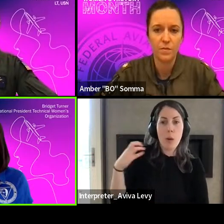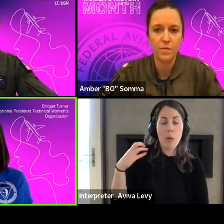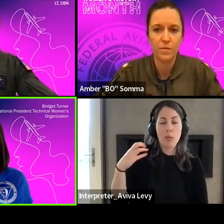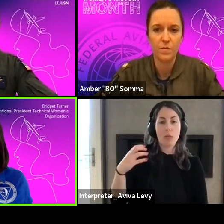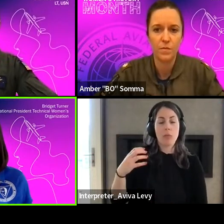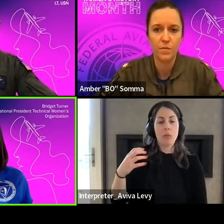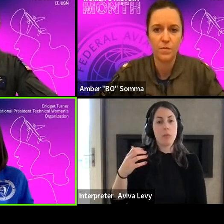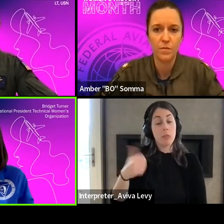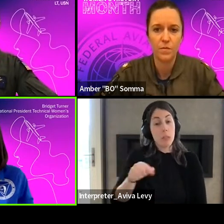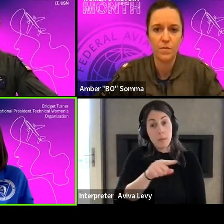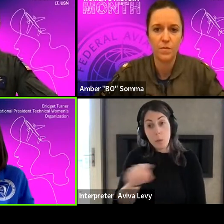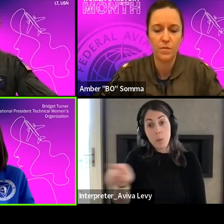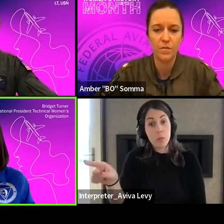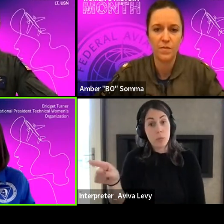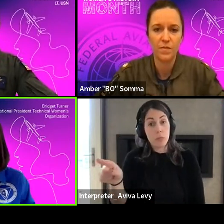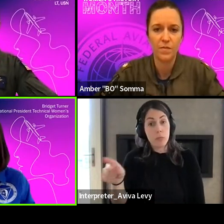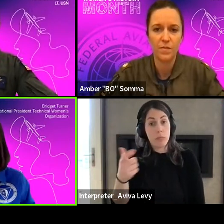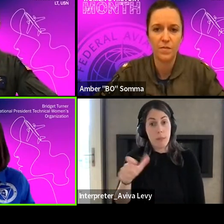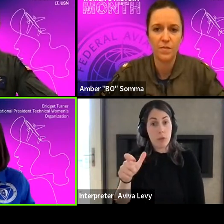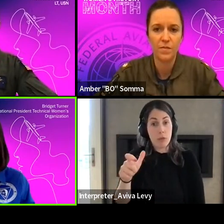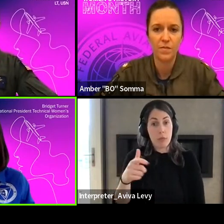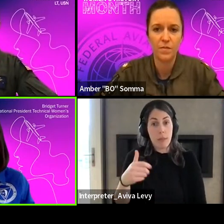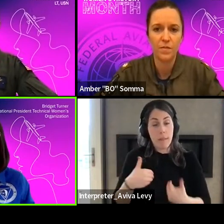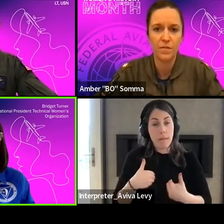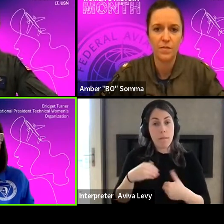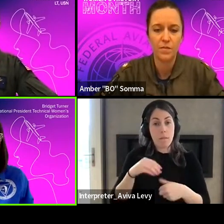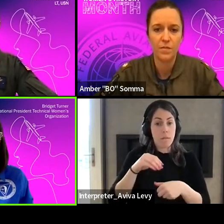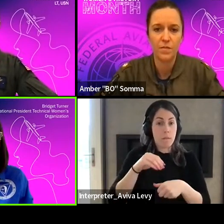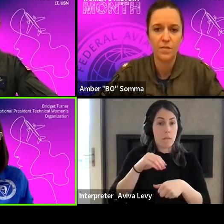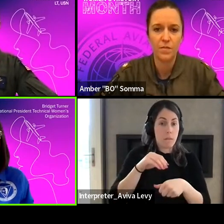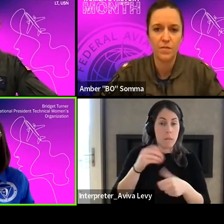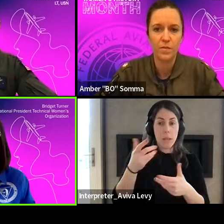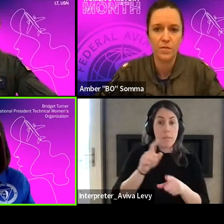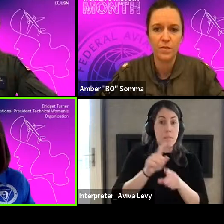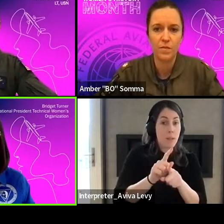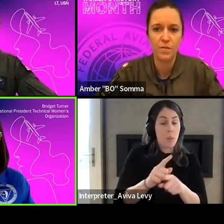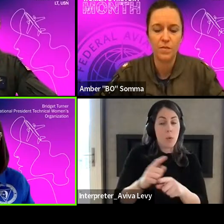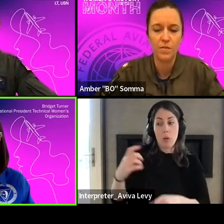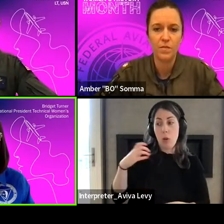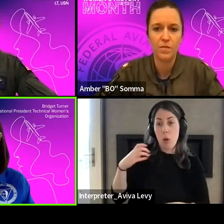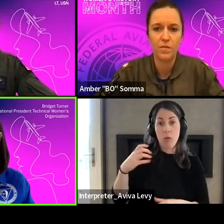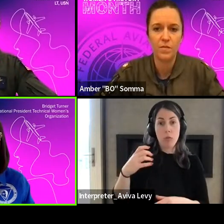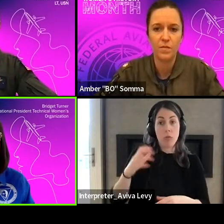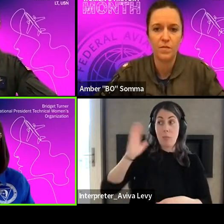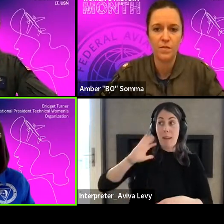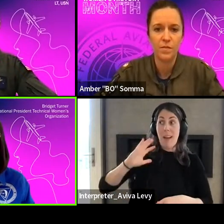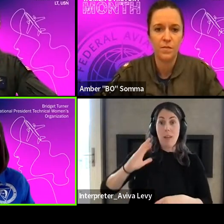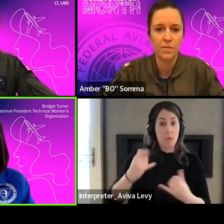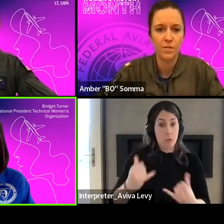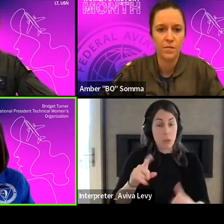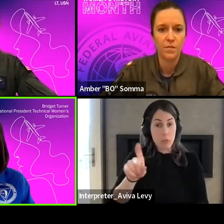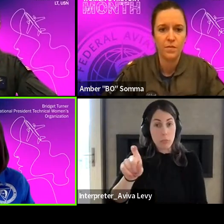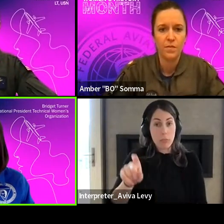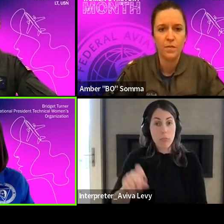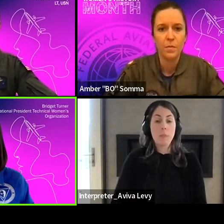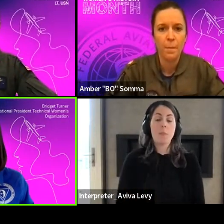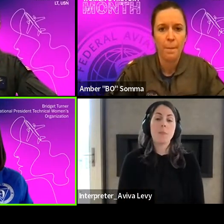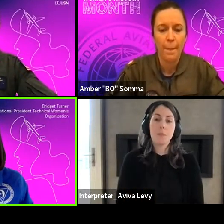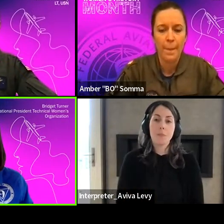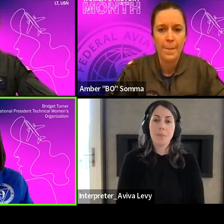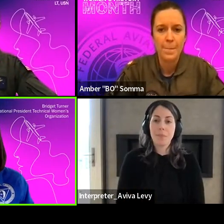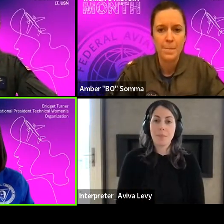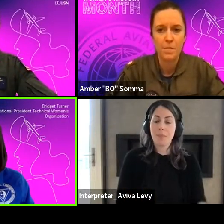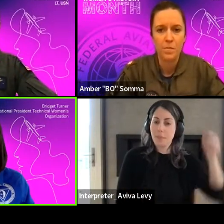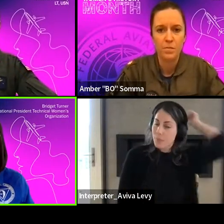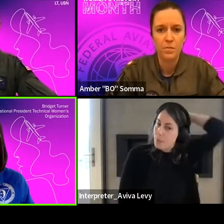have a mentor or coach in your life that inspired you or guide you currently or in the past? If you can share that